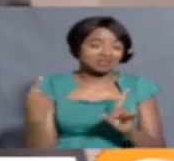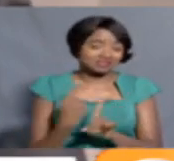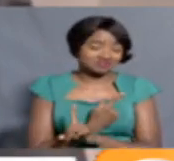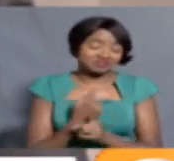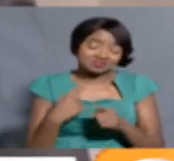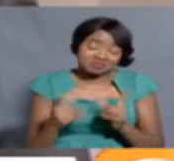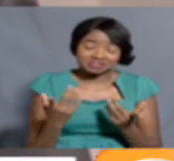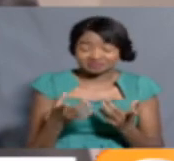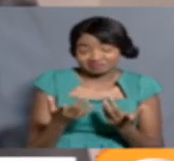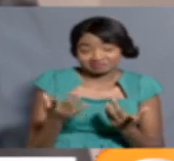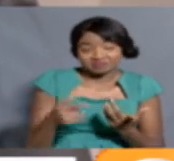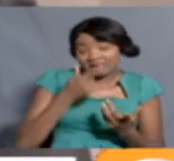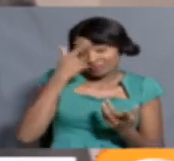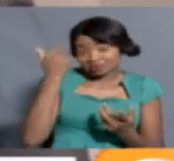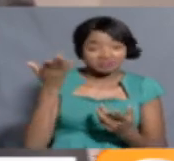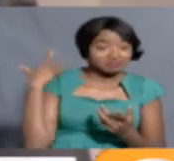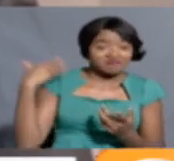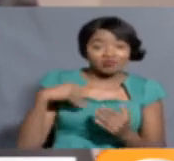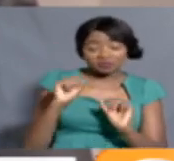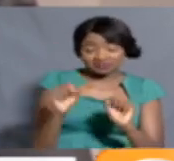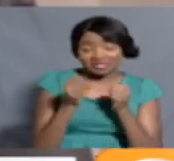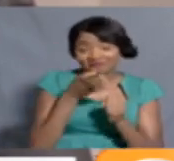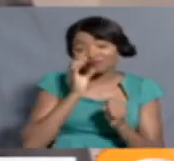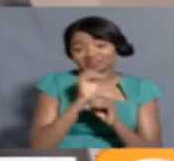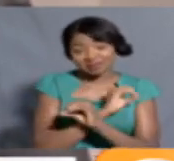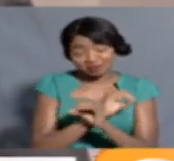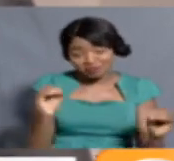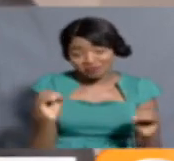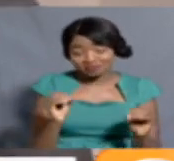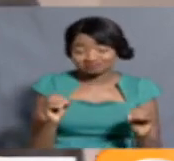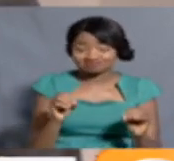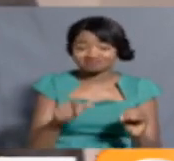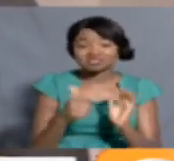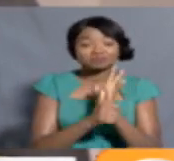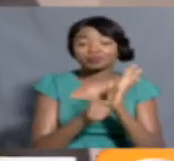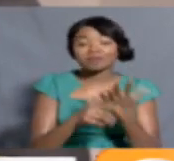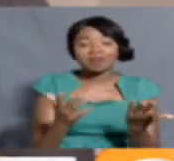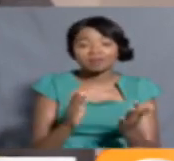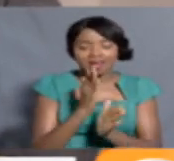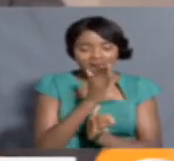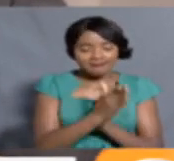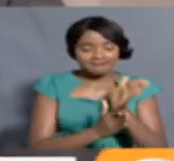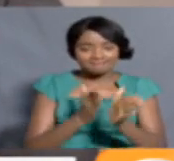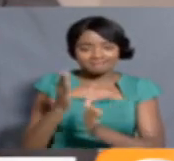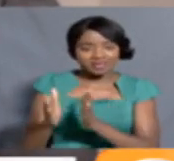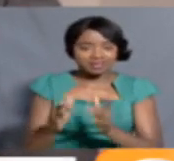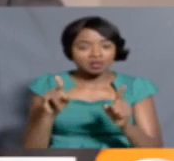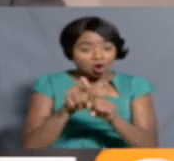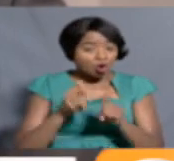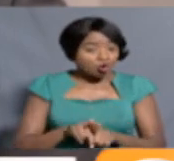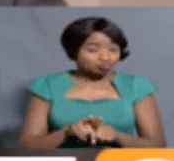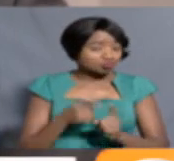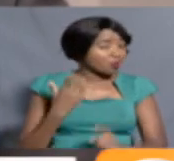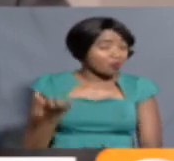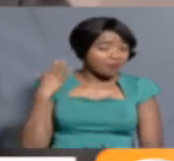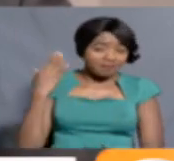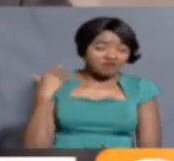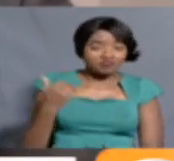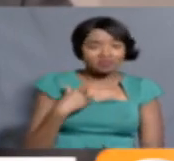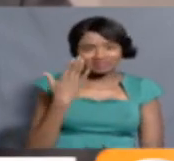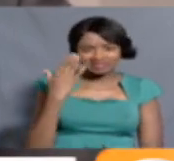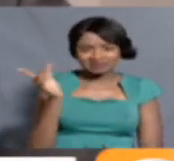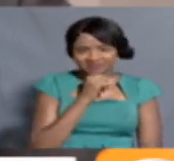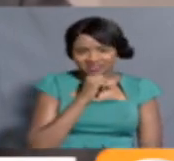as it may, this is a question of planning. Sometime back, we saw maize